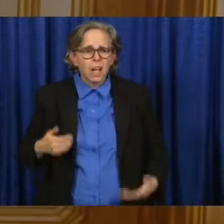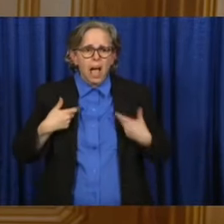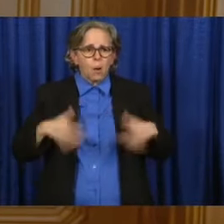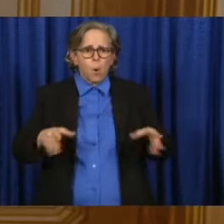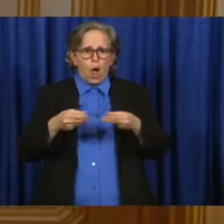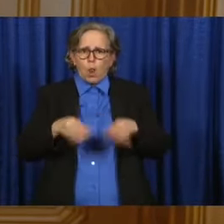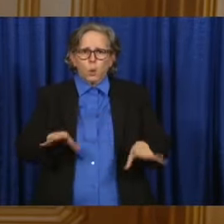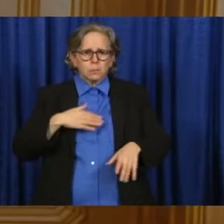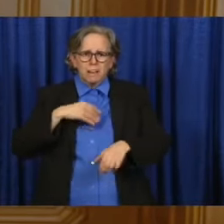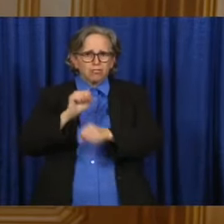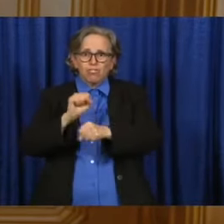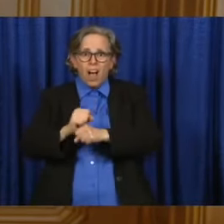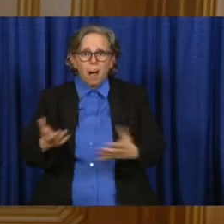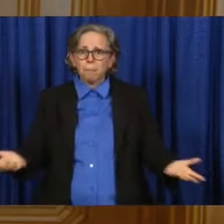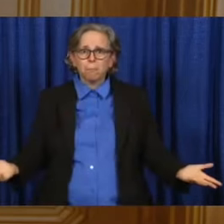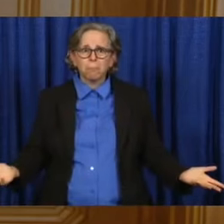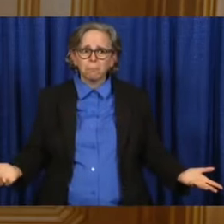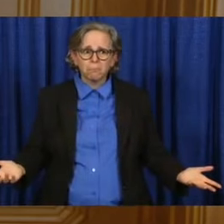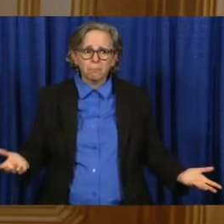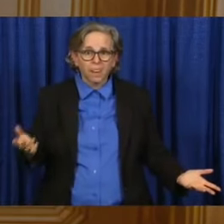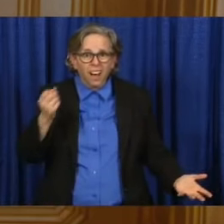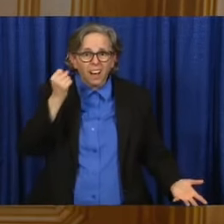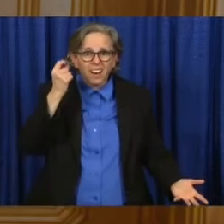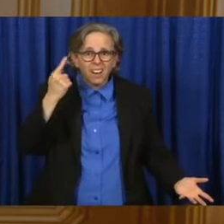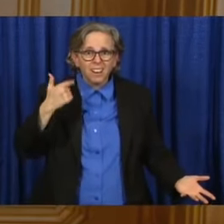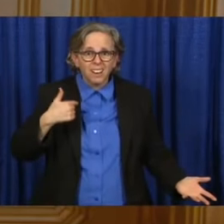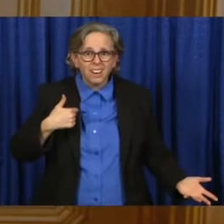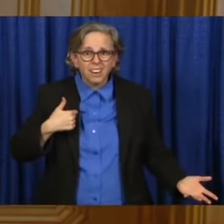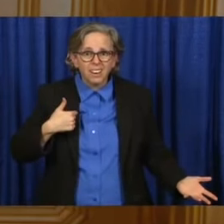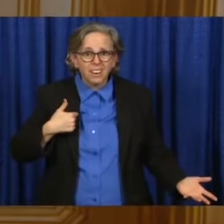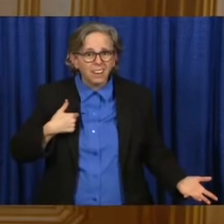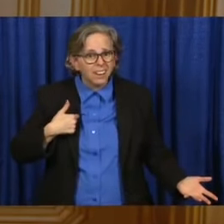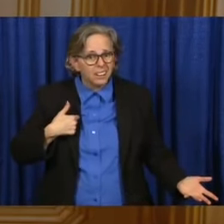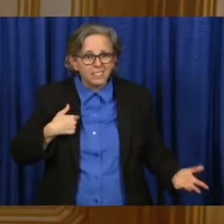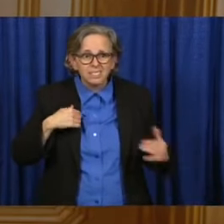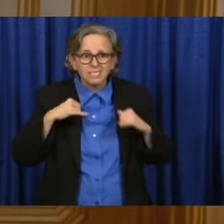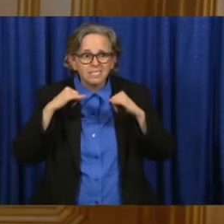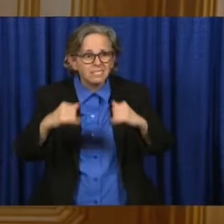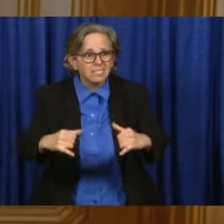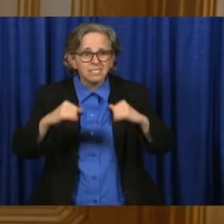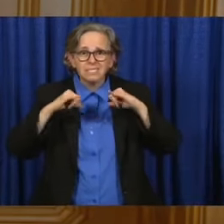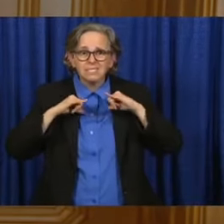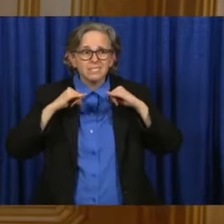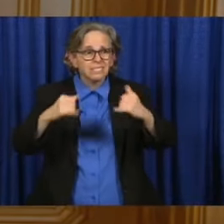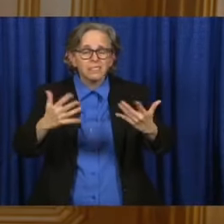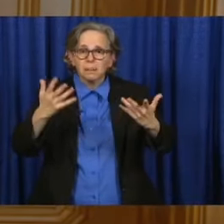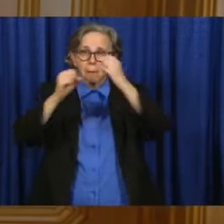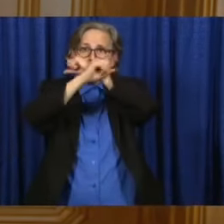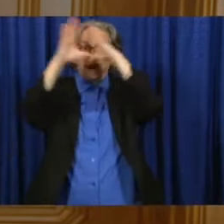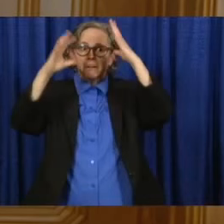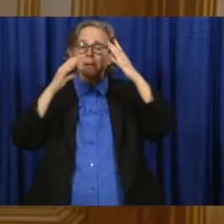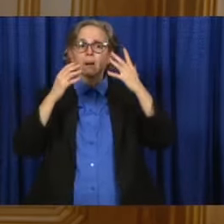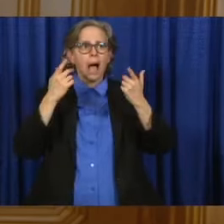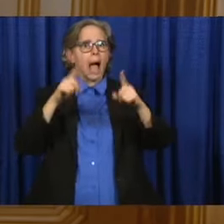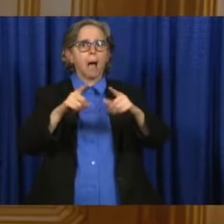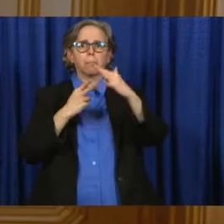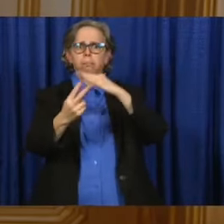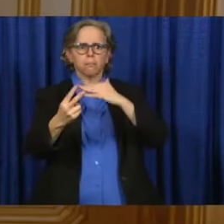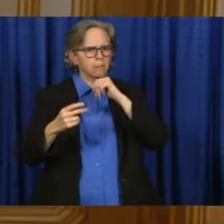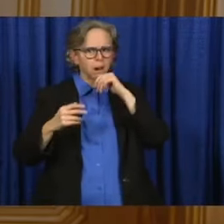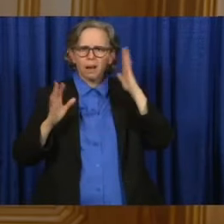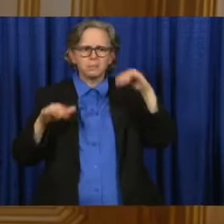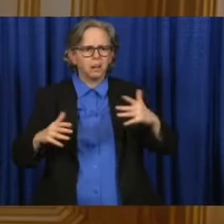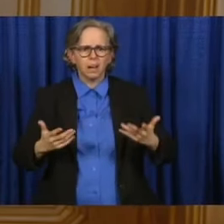to be unemployed. So this is not what we signed up for, but it is where we are.